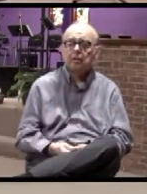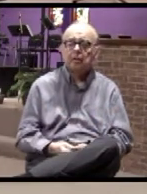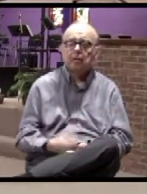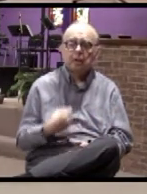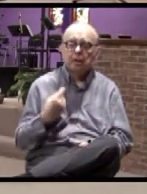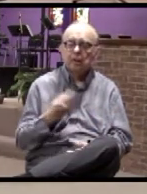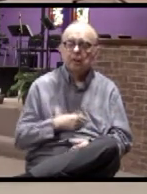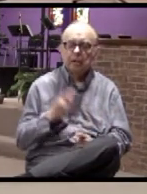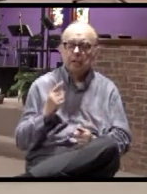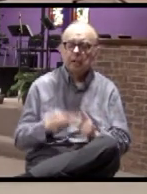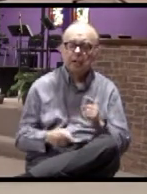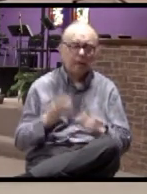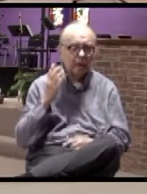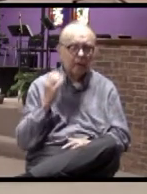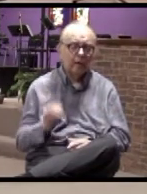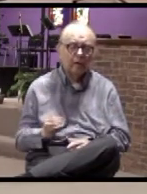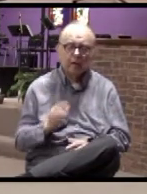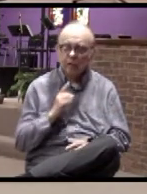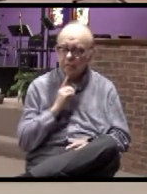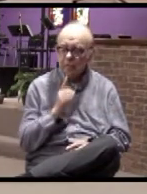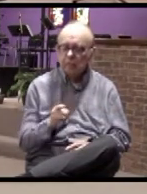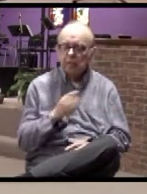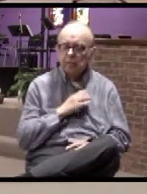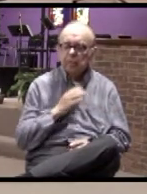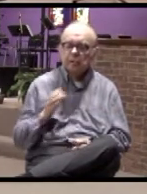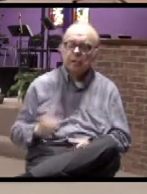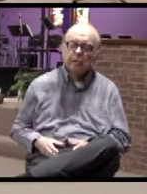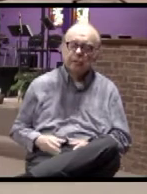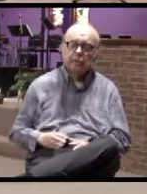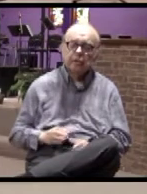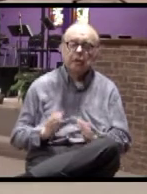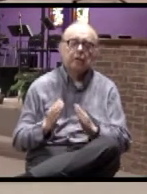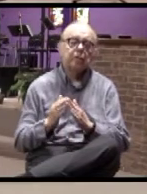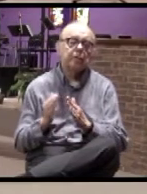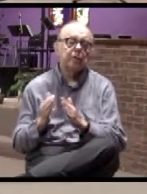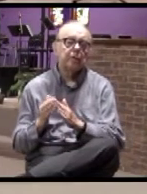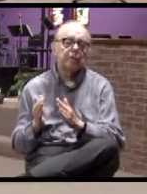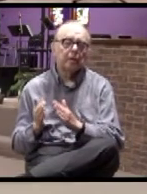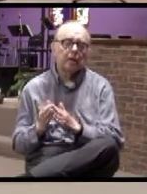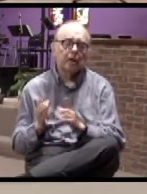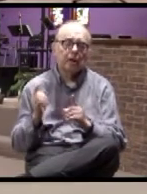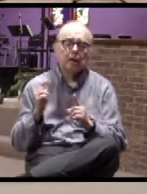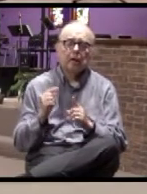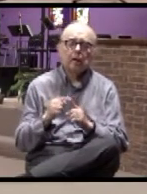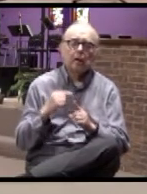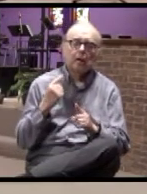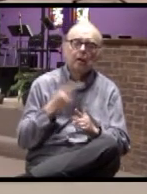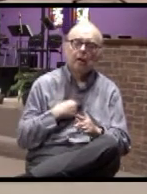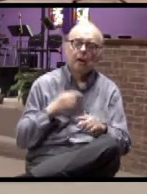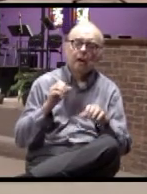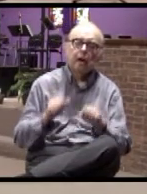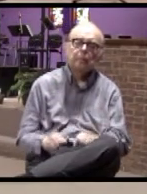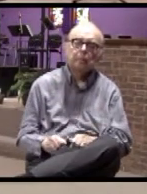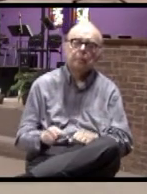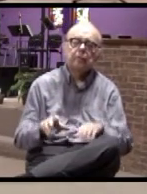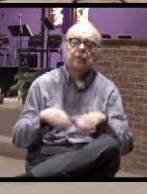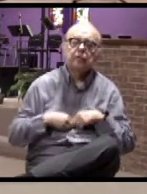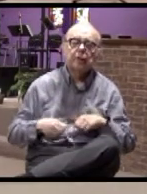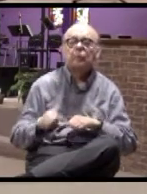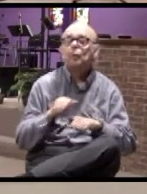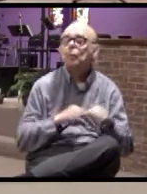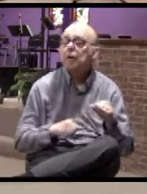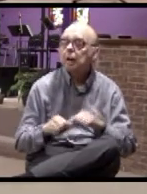We can't experience a real Christian community until we're able to accept each other.